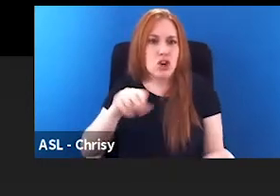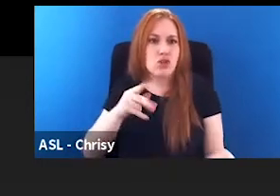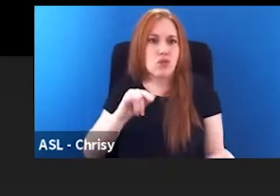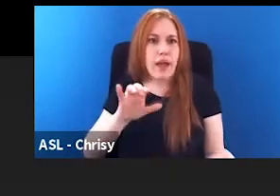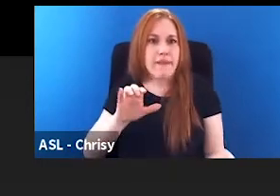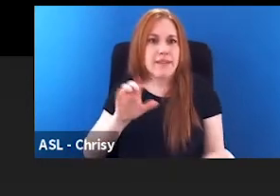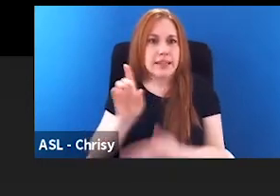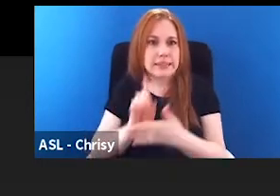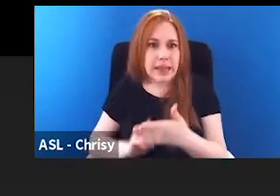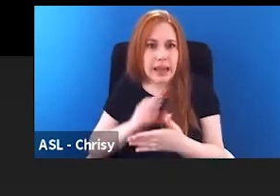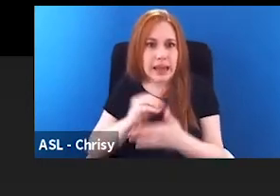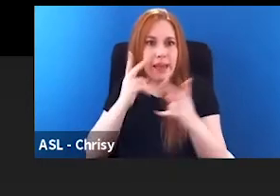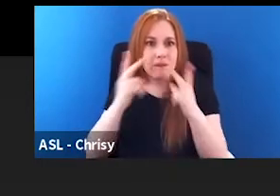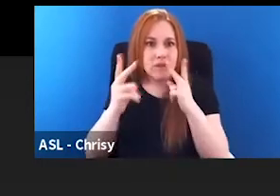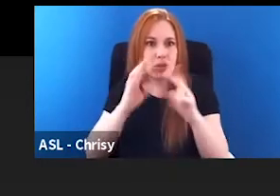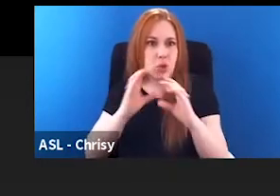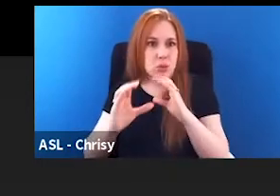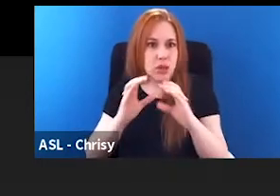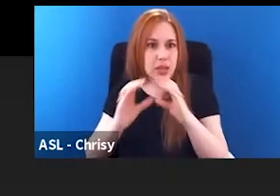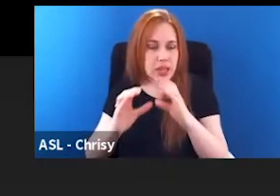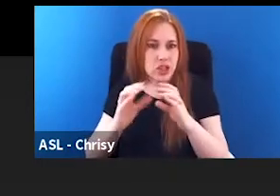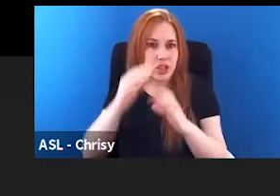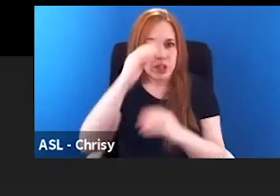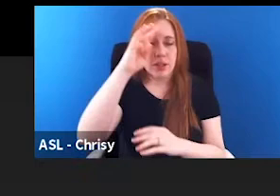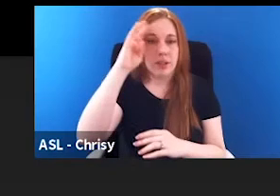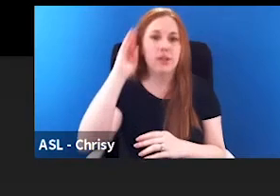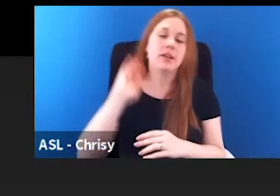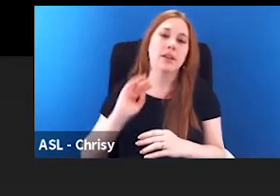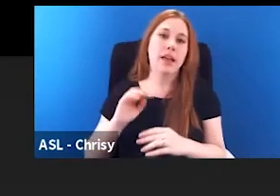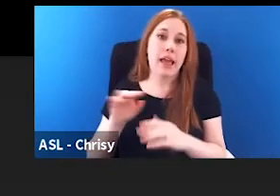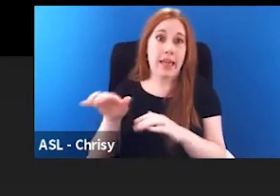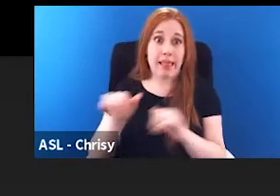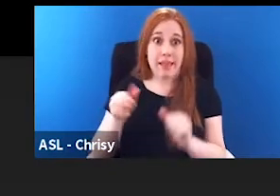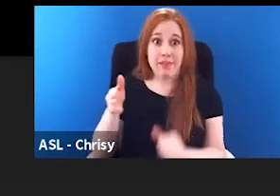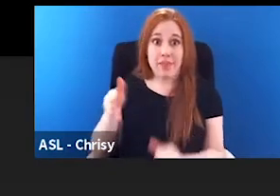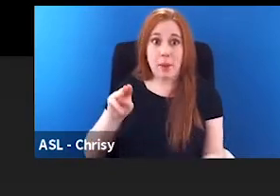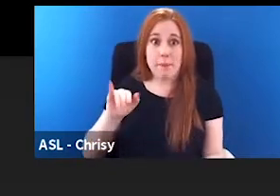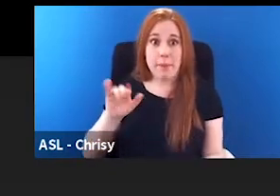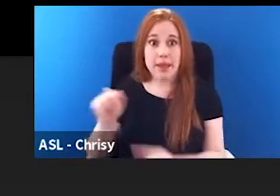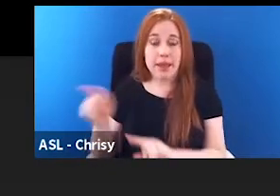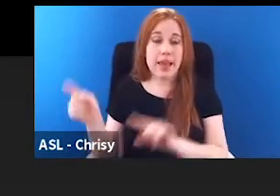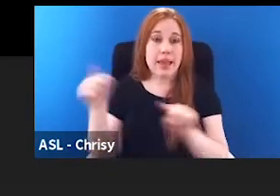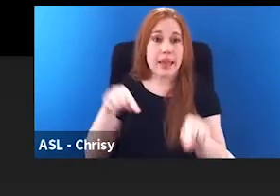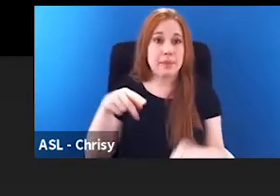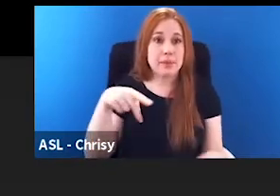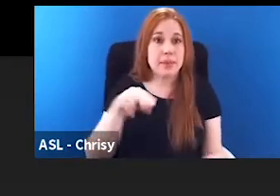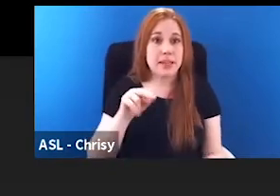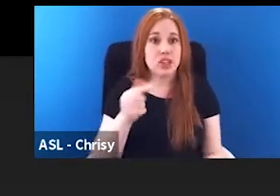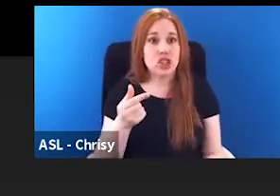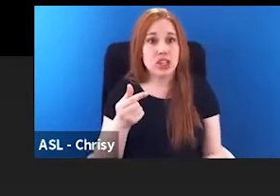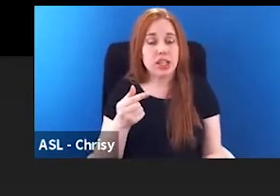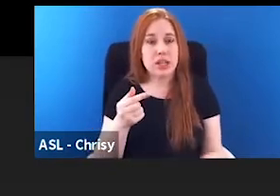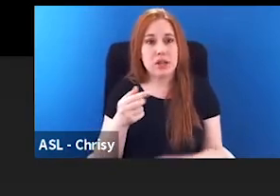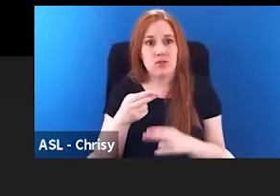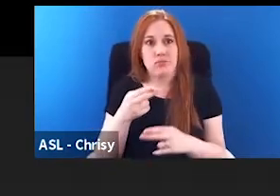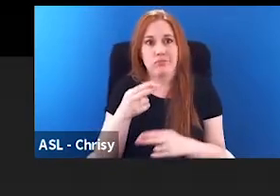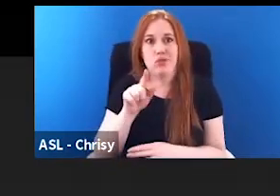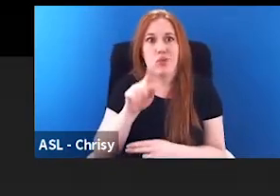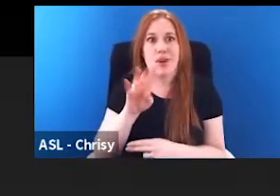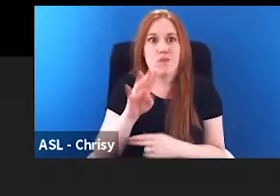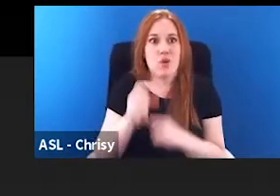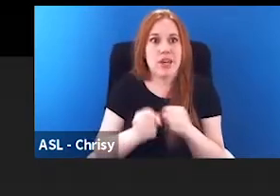communication. I left MICA and came to P&G just a short 24 years